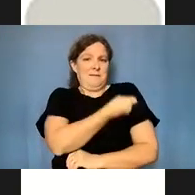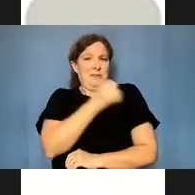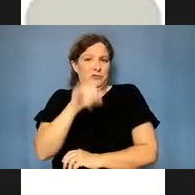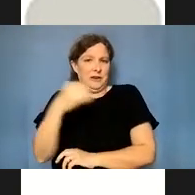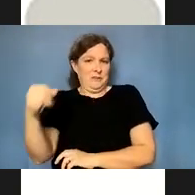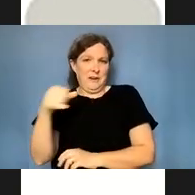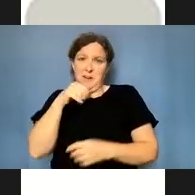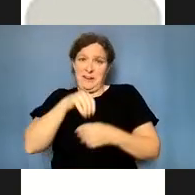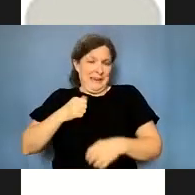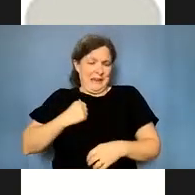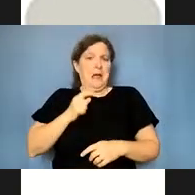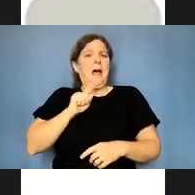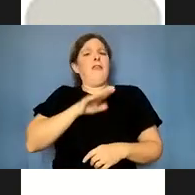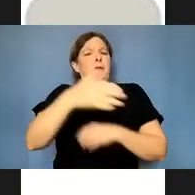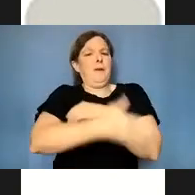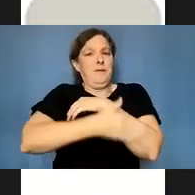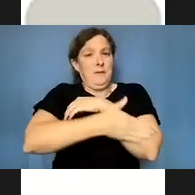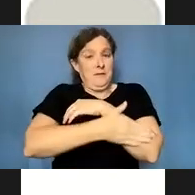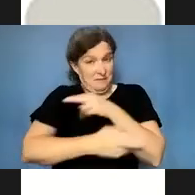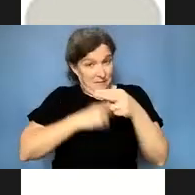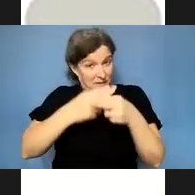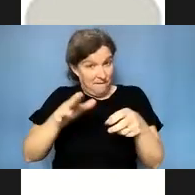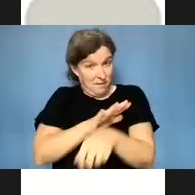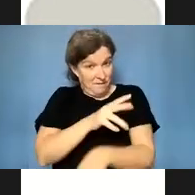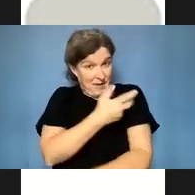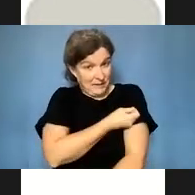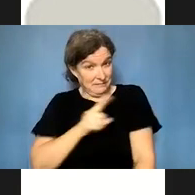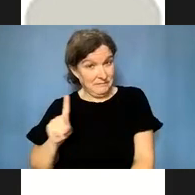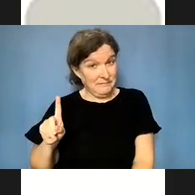of Canada, is that considered fully vaccinated?